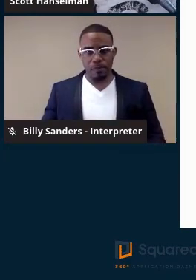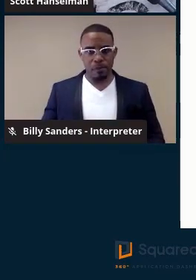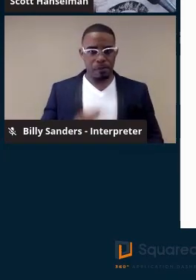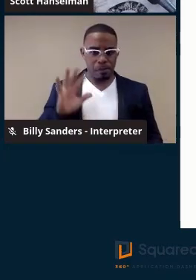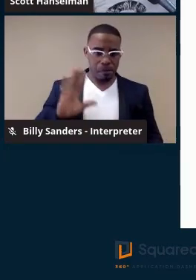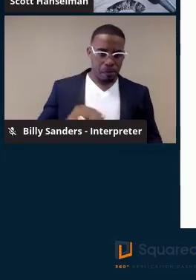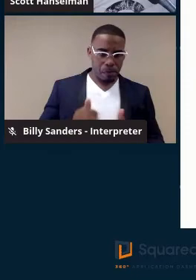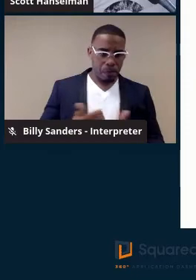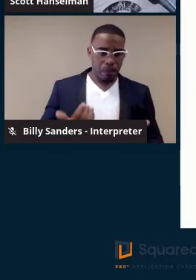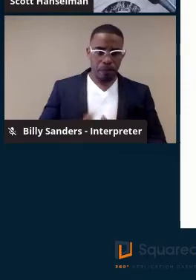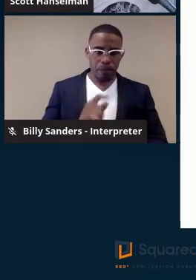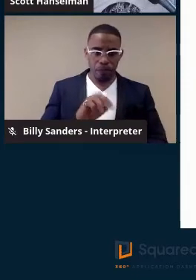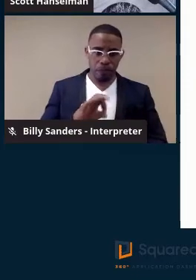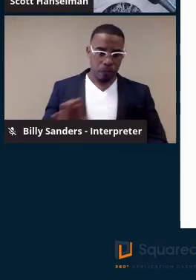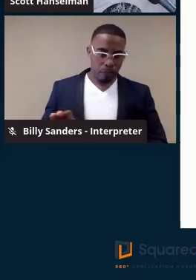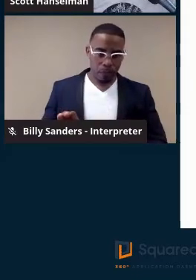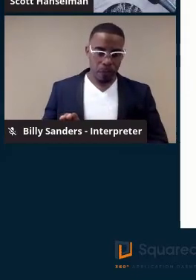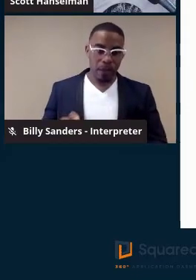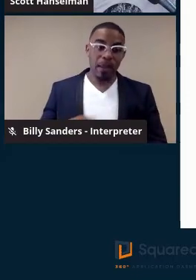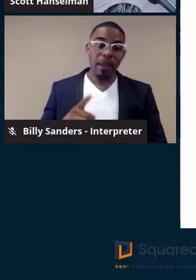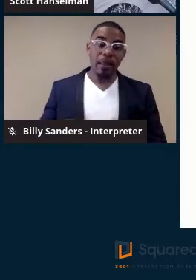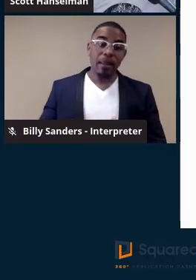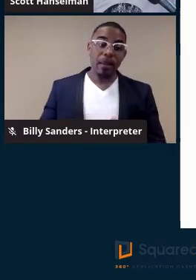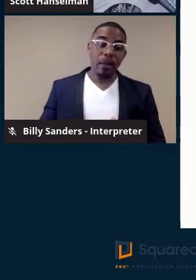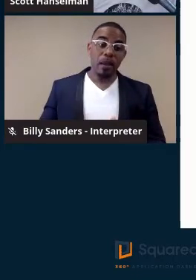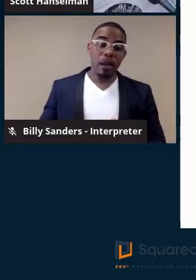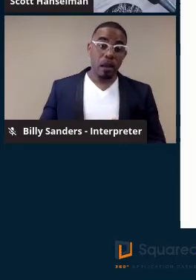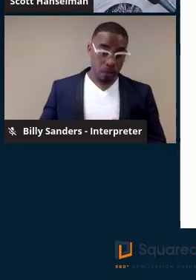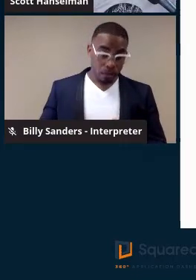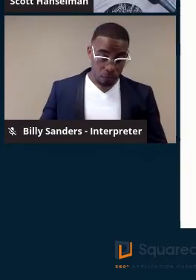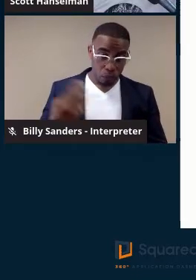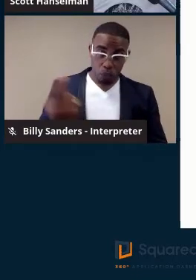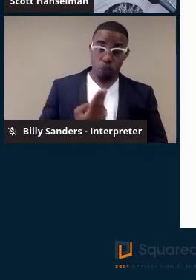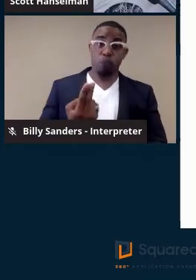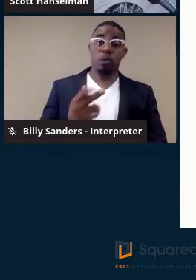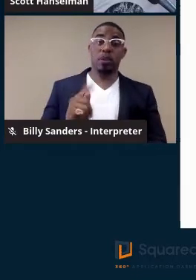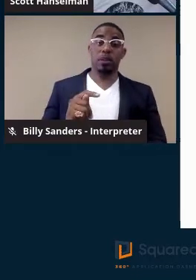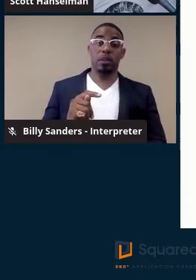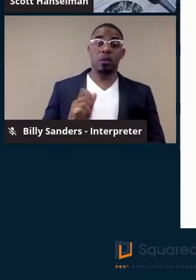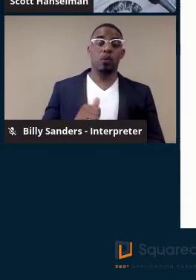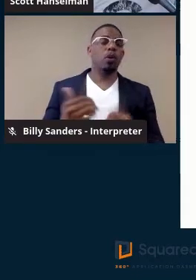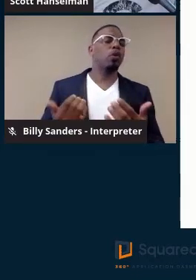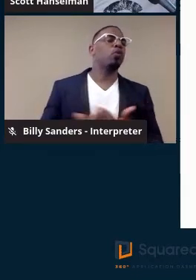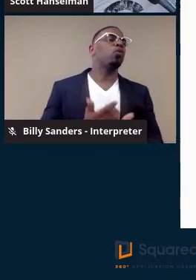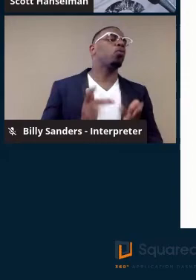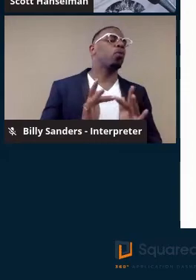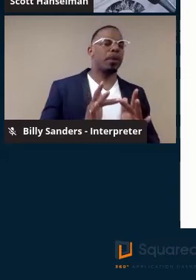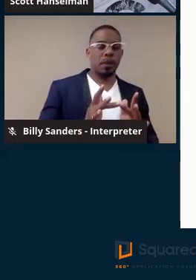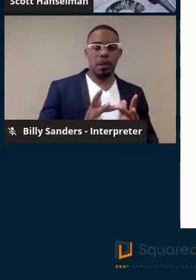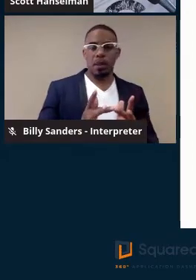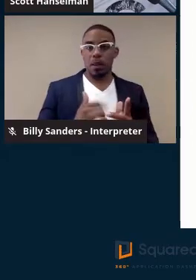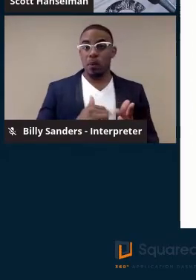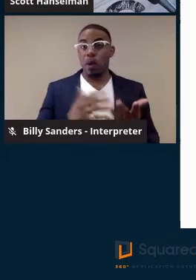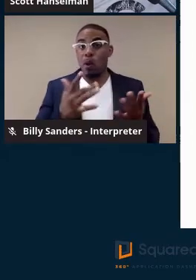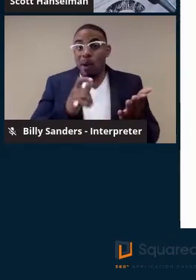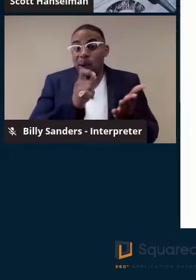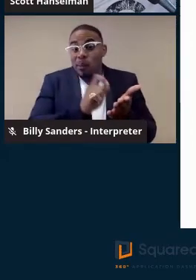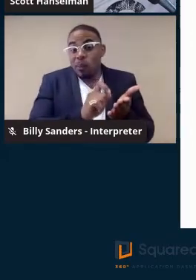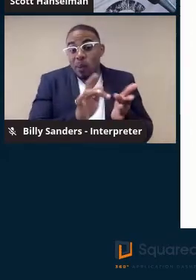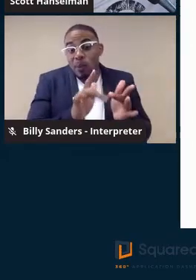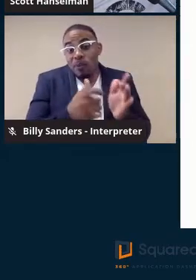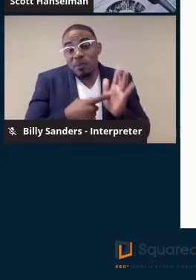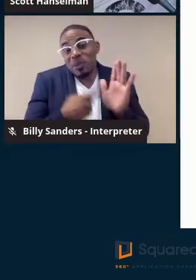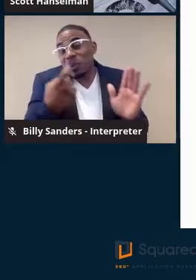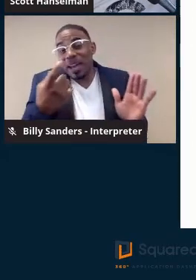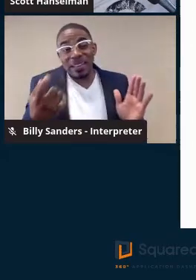compile it with the new stuff, and then consume it with our new website. So we wrote the website from